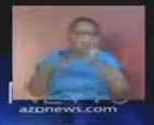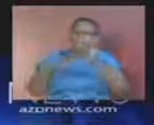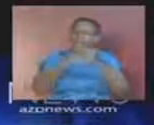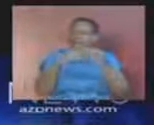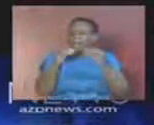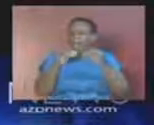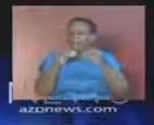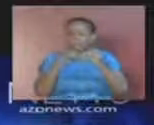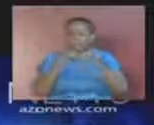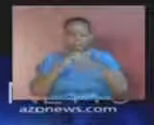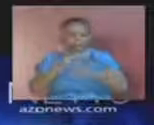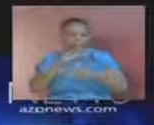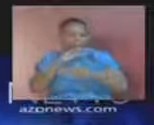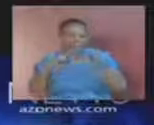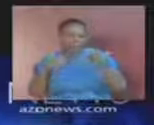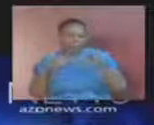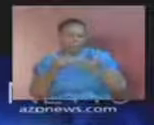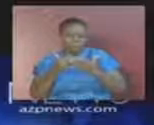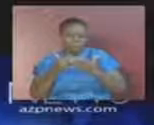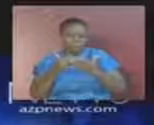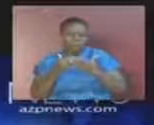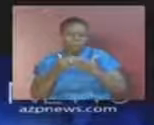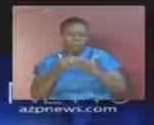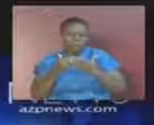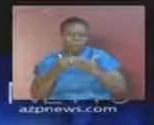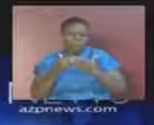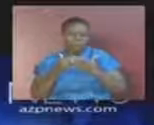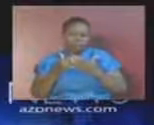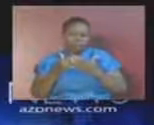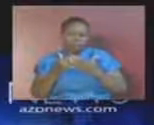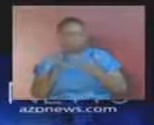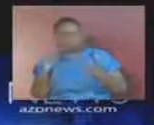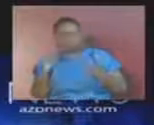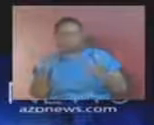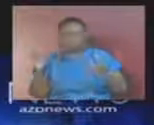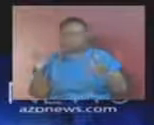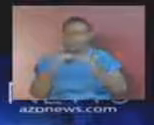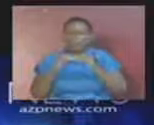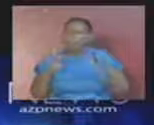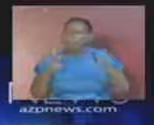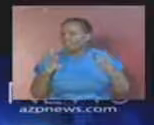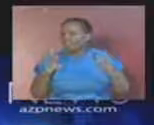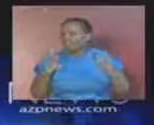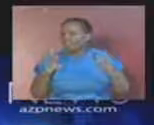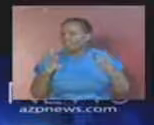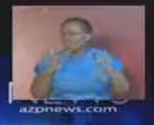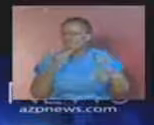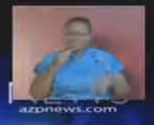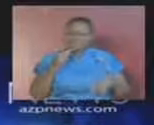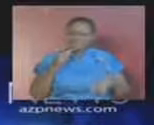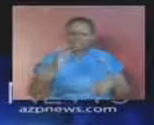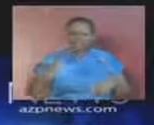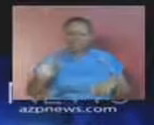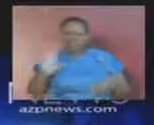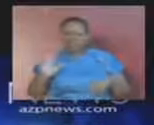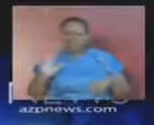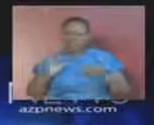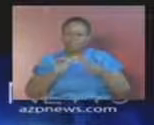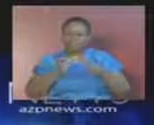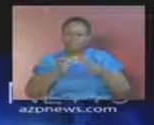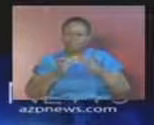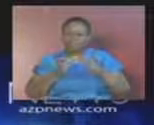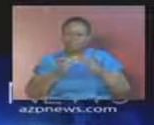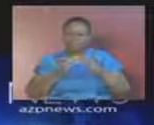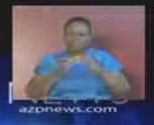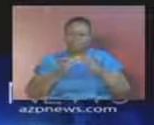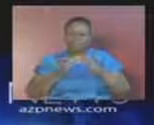42,000. And now I think you're saying that we're going to vaccinate about 20 to 30,000 more people. I got the impression that the Prime Minister said we were going to use all